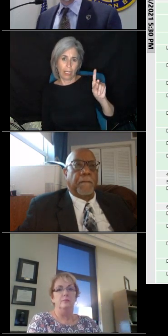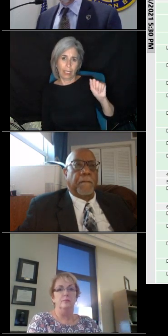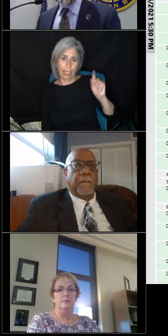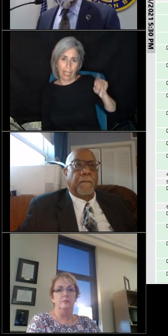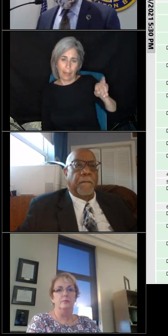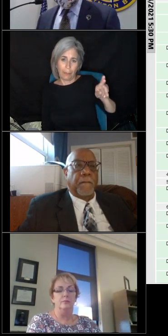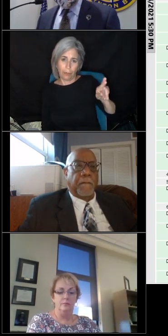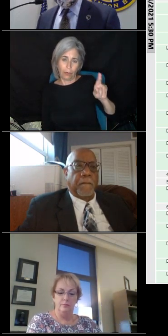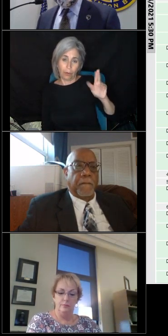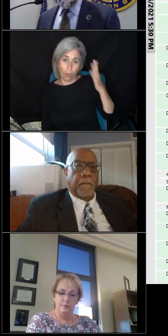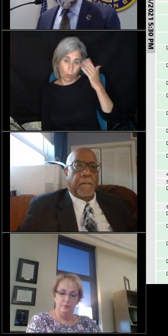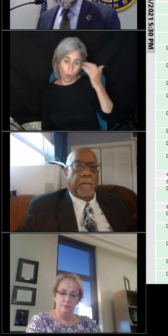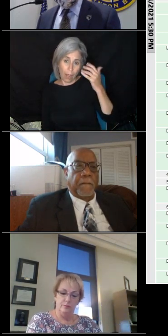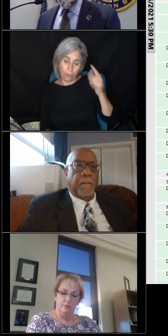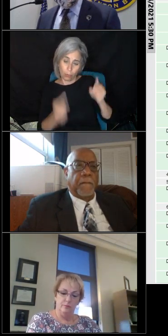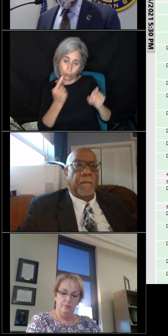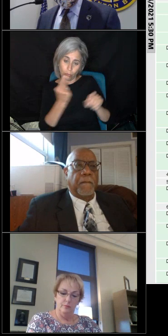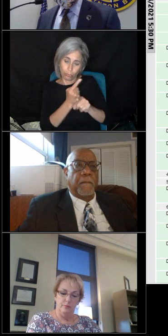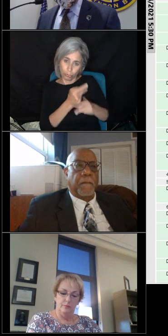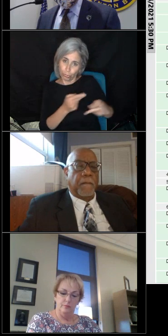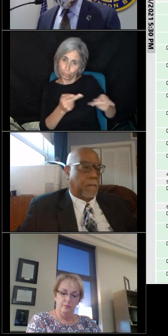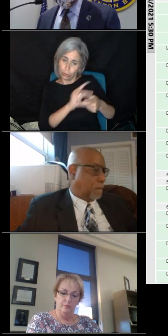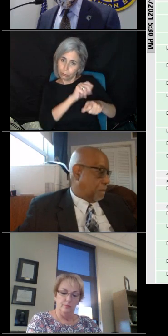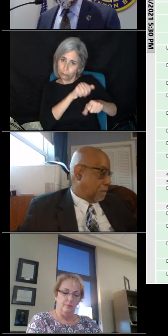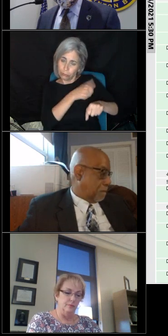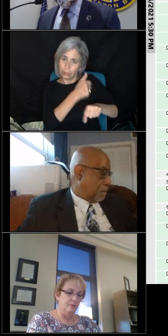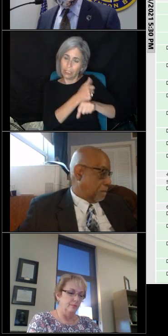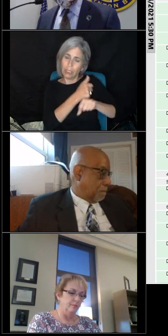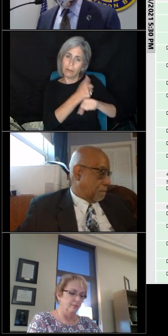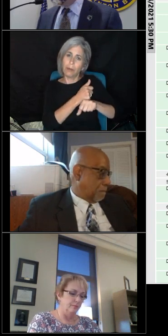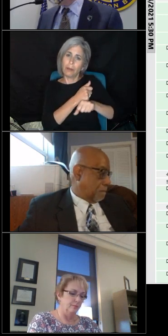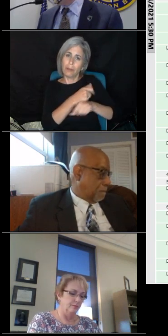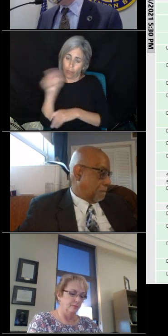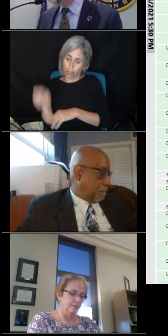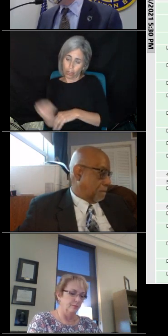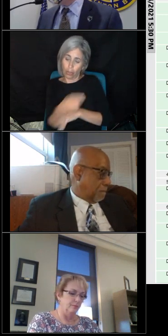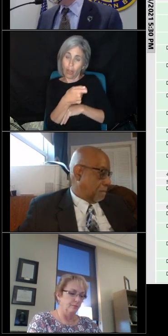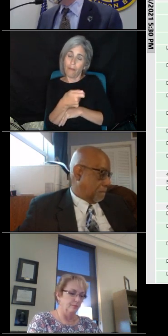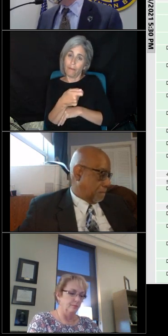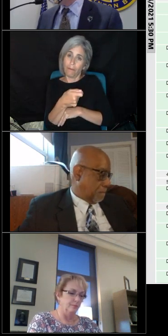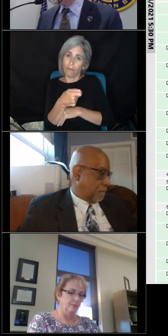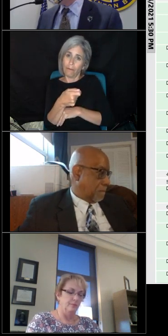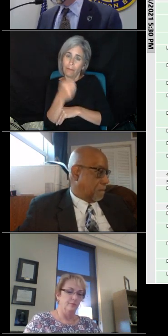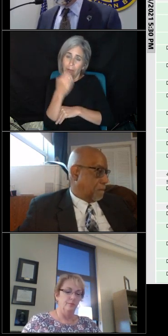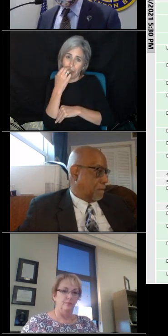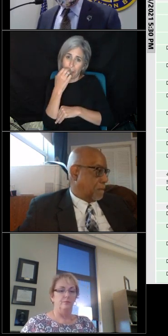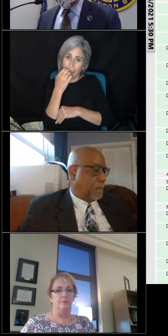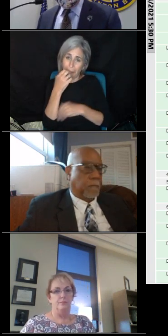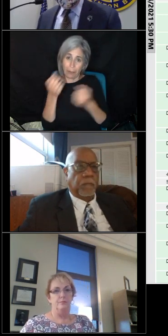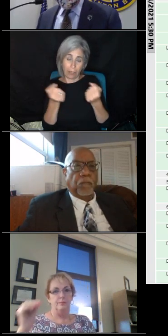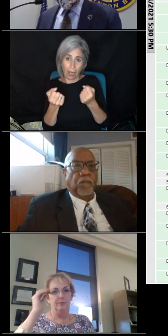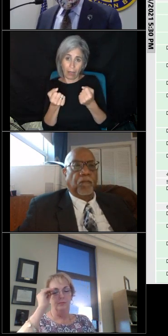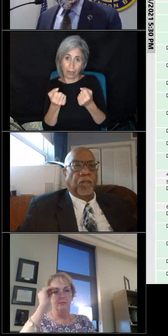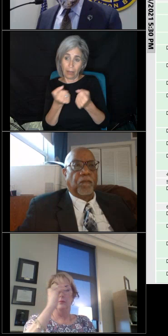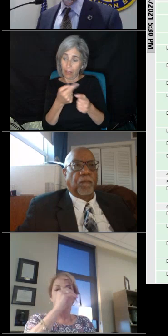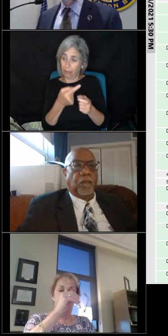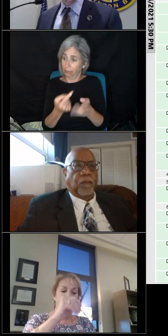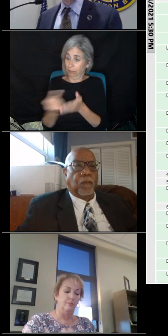position of leasing the golf cars. I was there this past